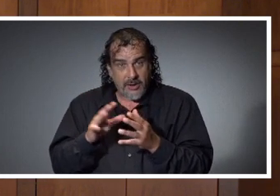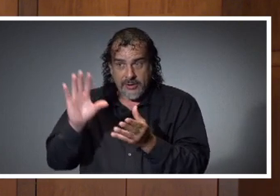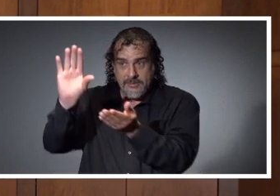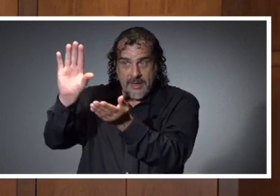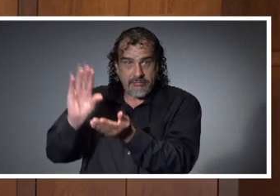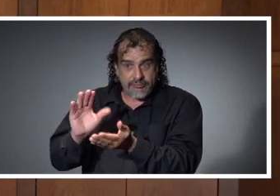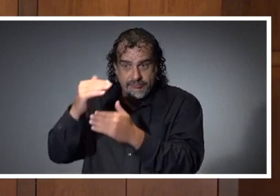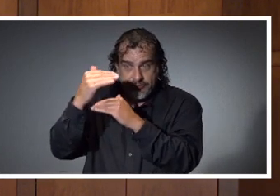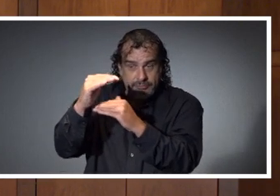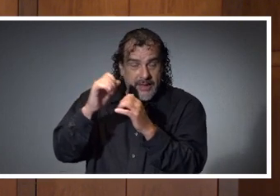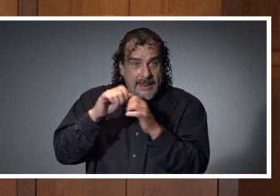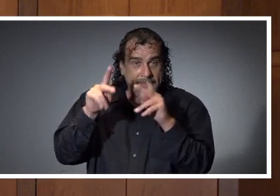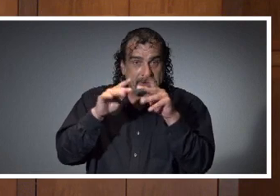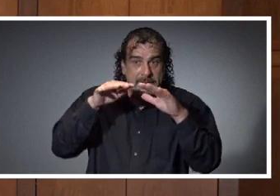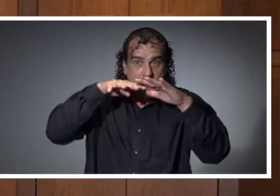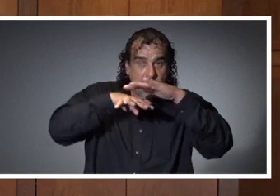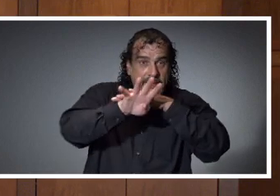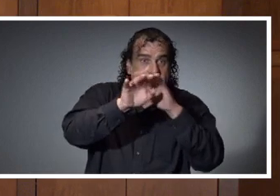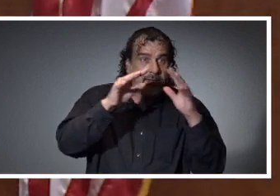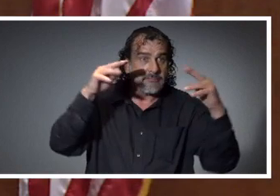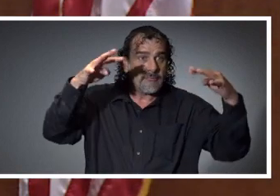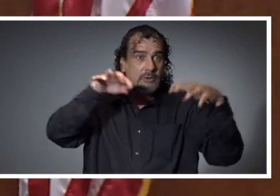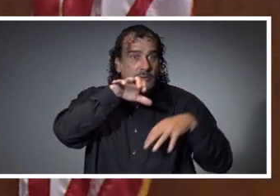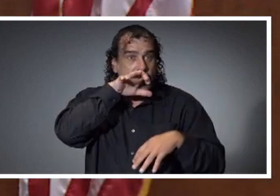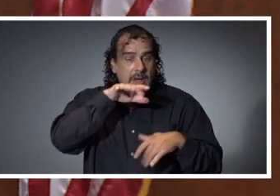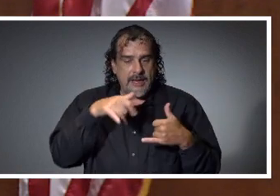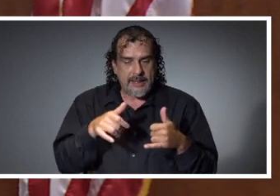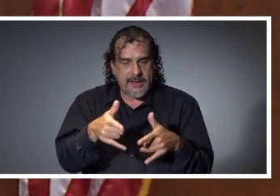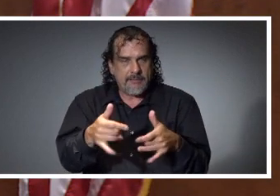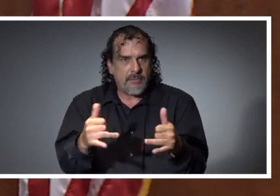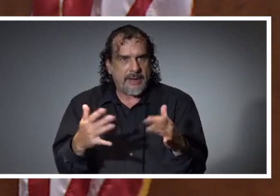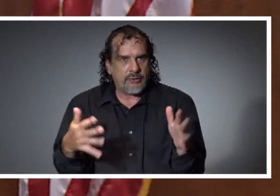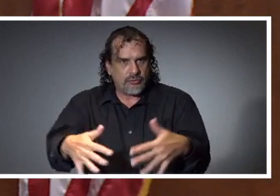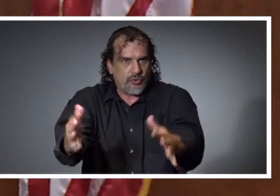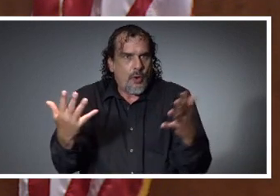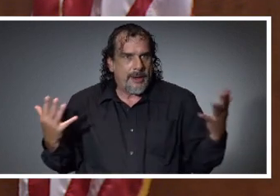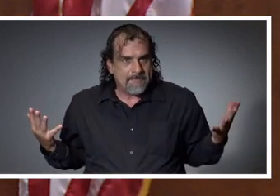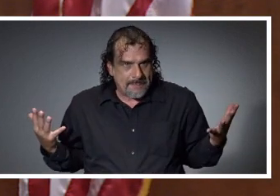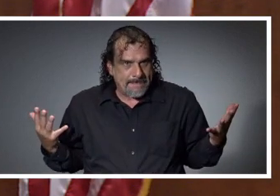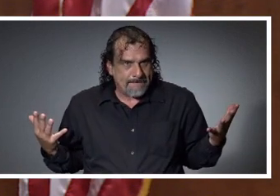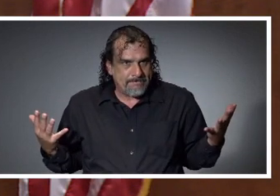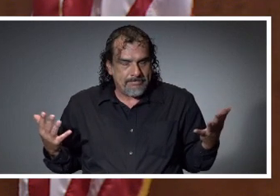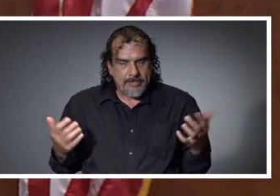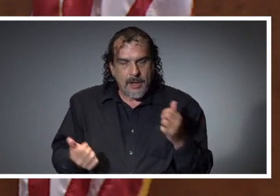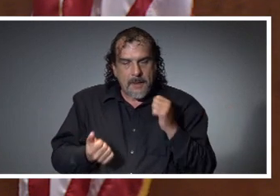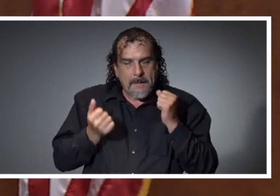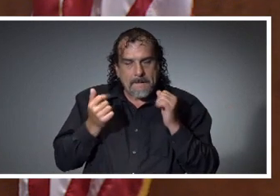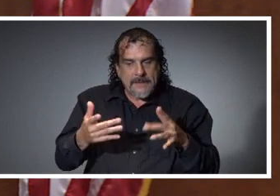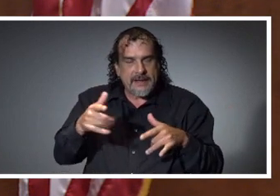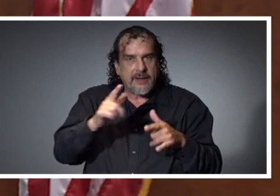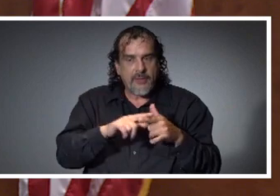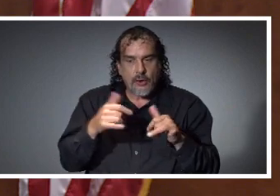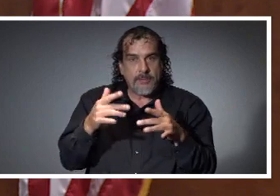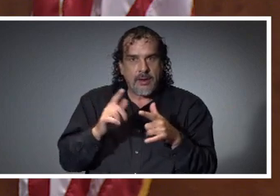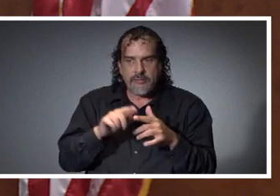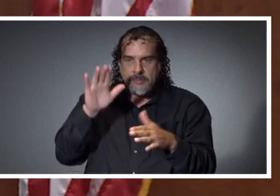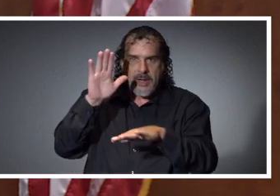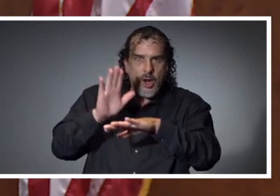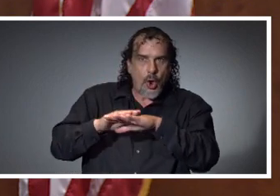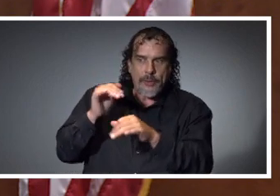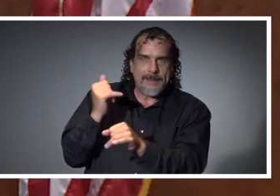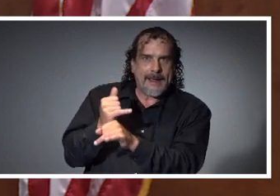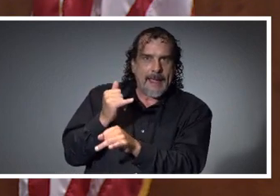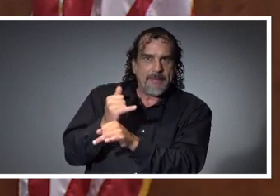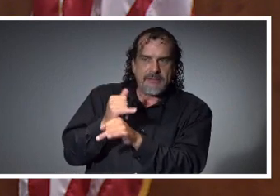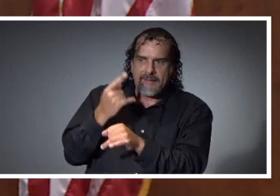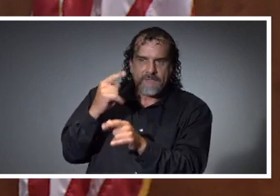size and let the players play. Many of these players have been on college campuses now